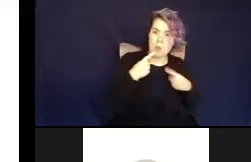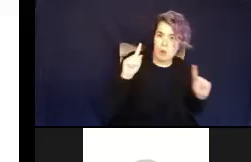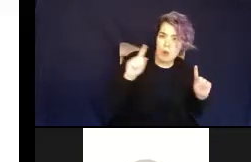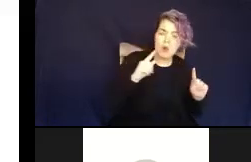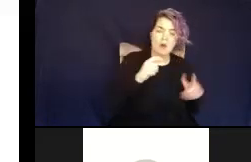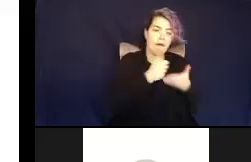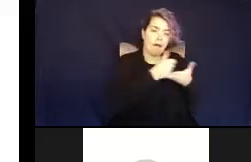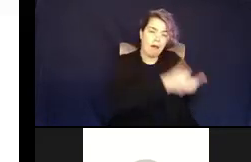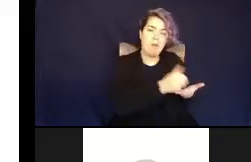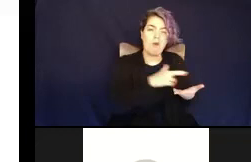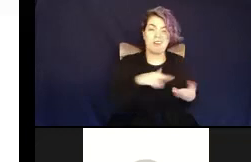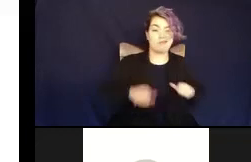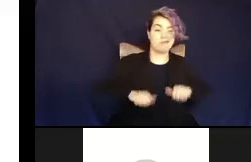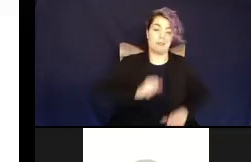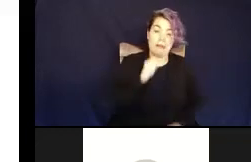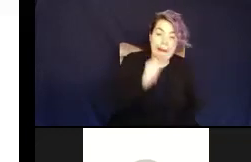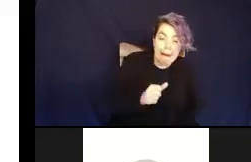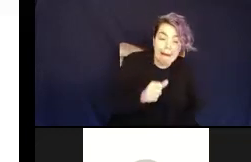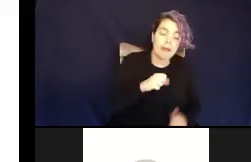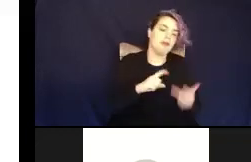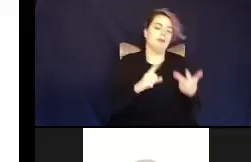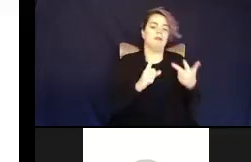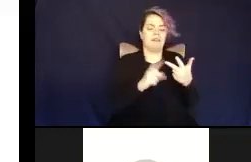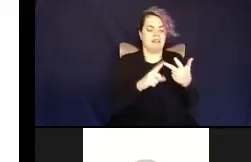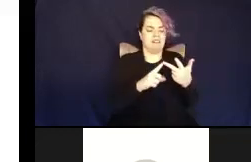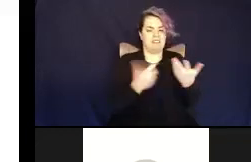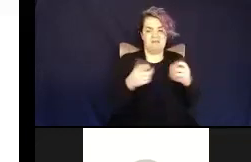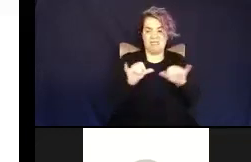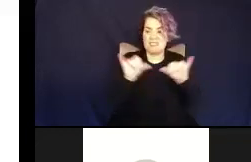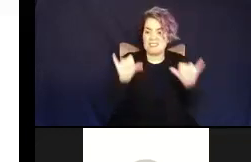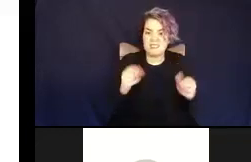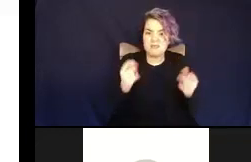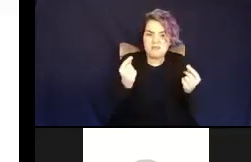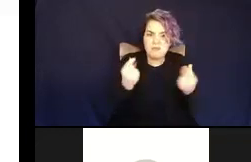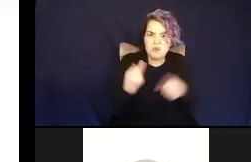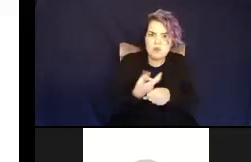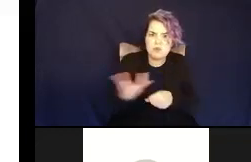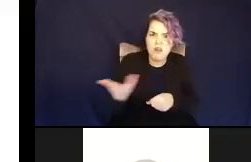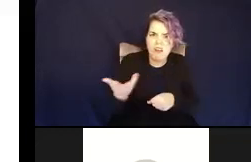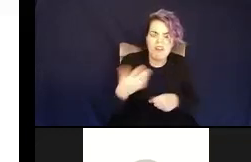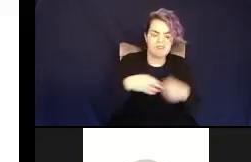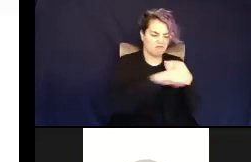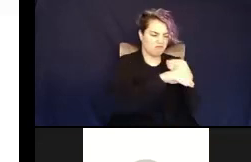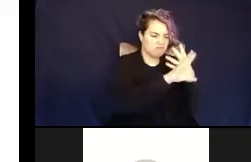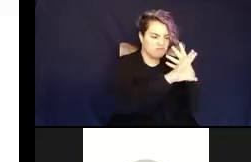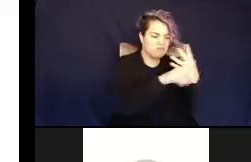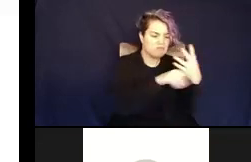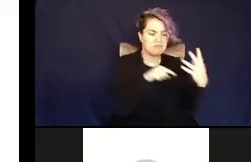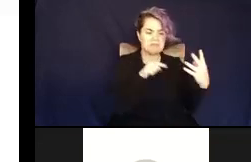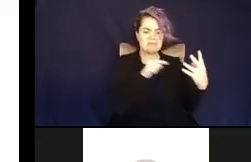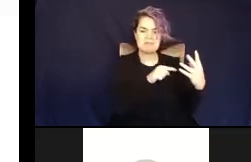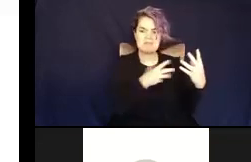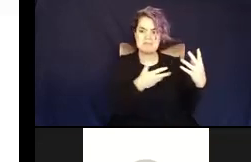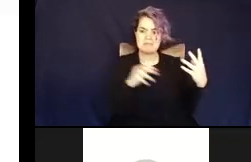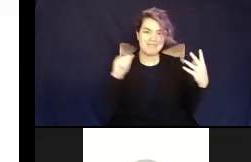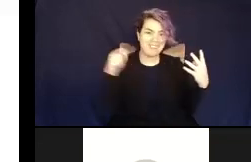kind of system you're using, if you're using a video system, and whether